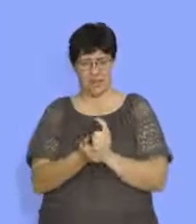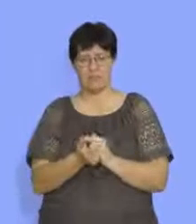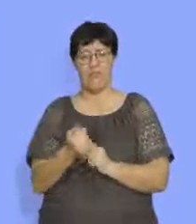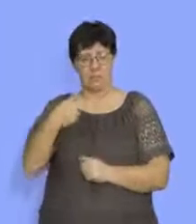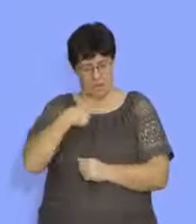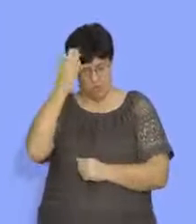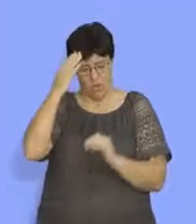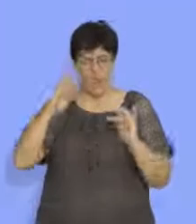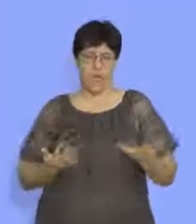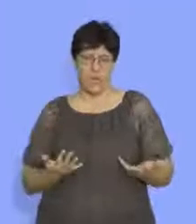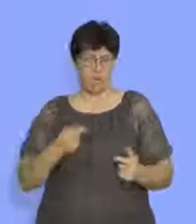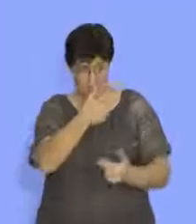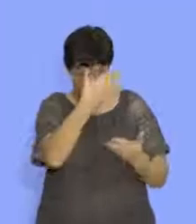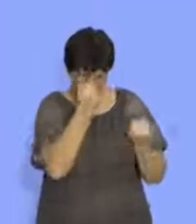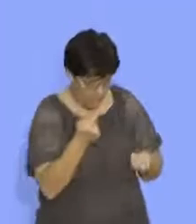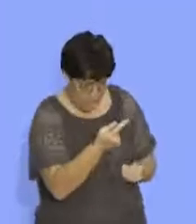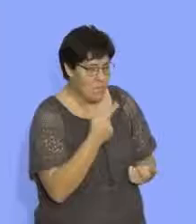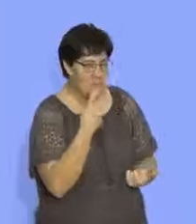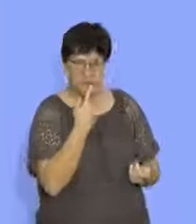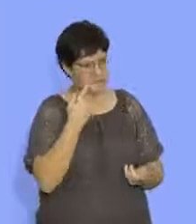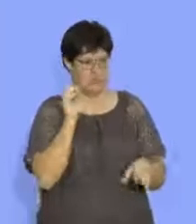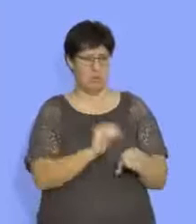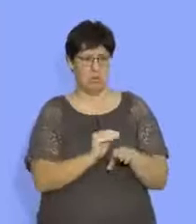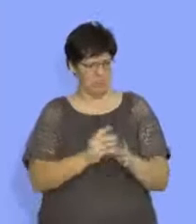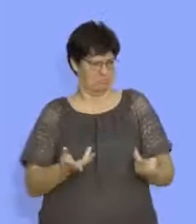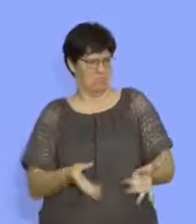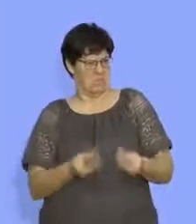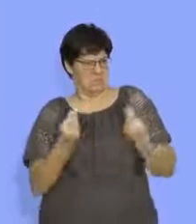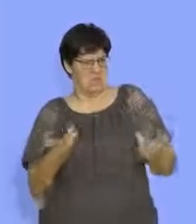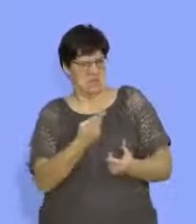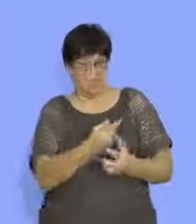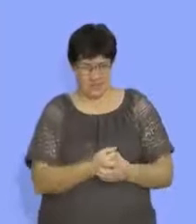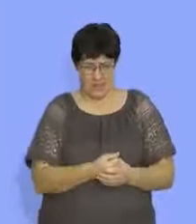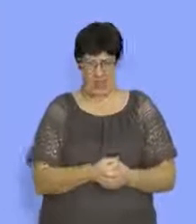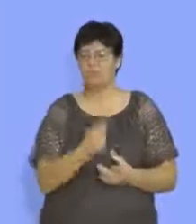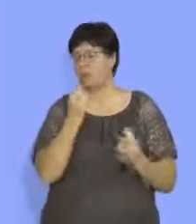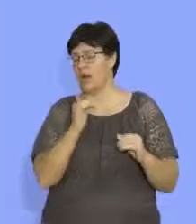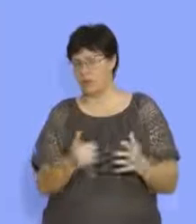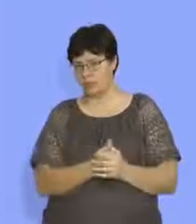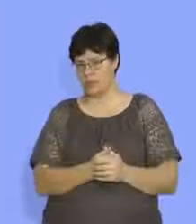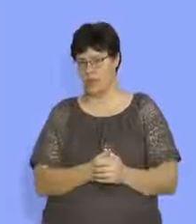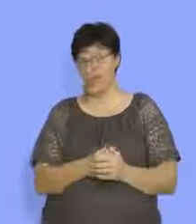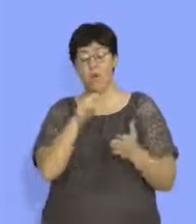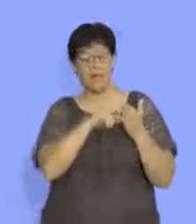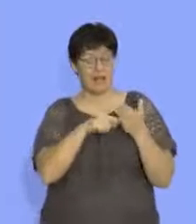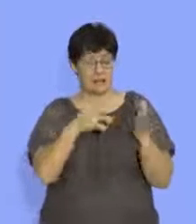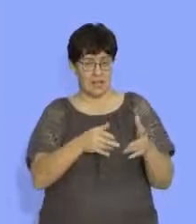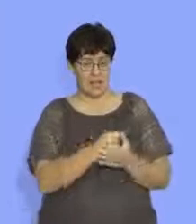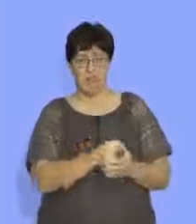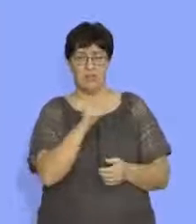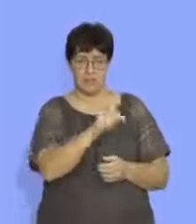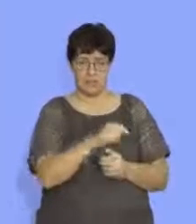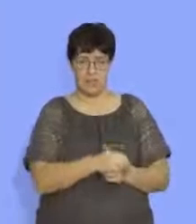I know how to do it. So if you do not know, then it becomes a problem. So let me just show you how do you do that. On your calculator, you will